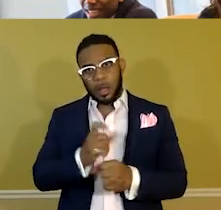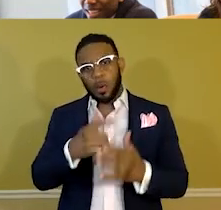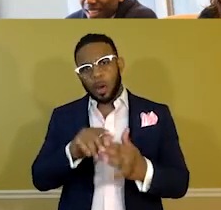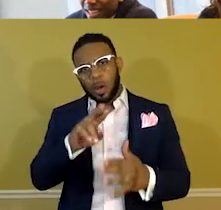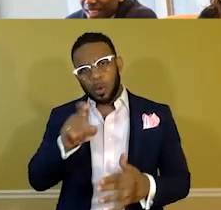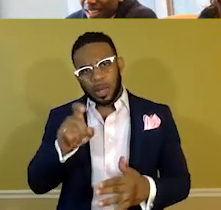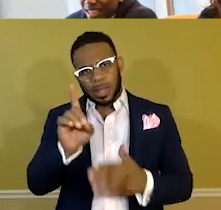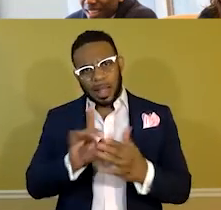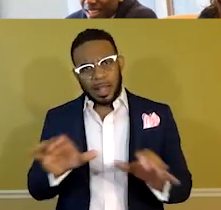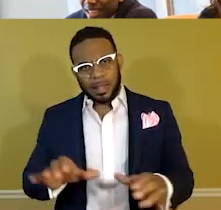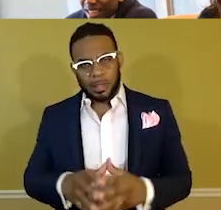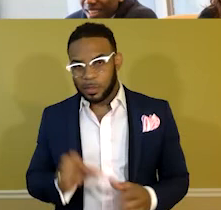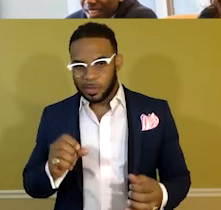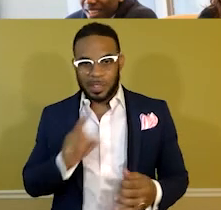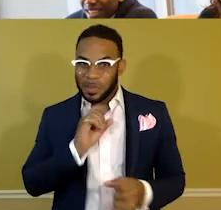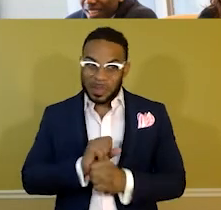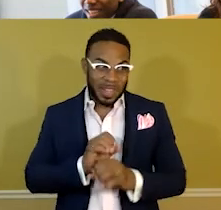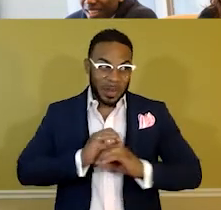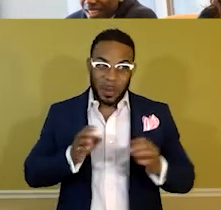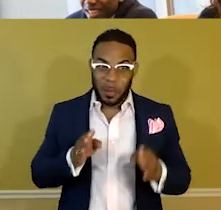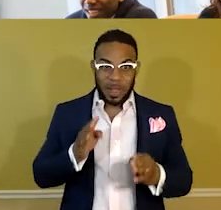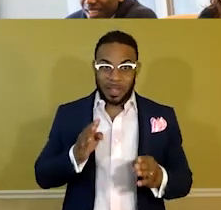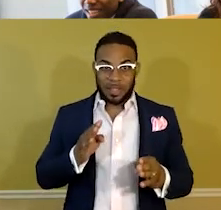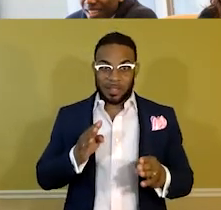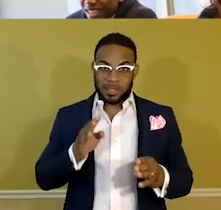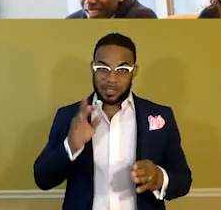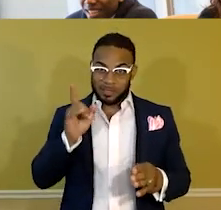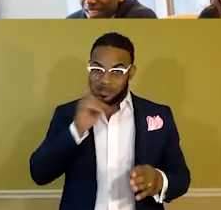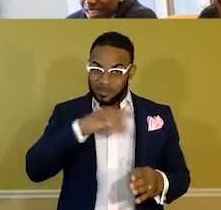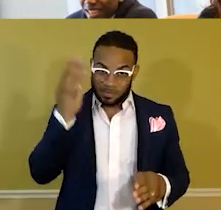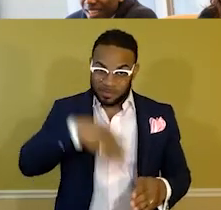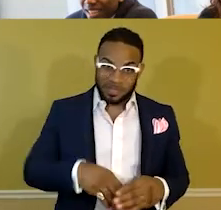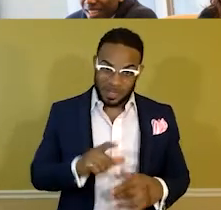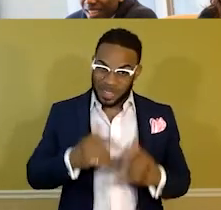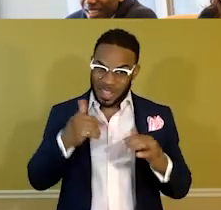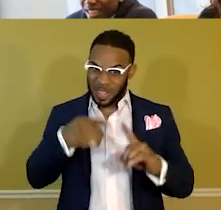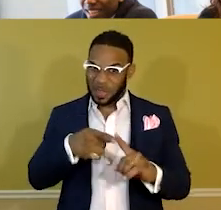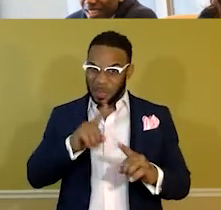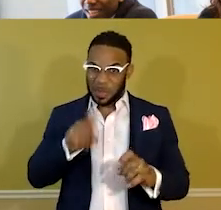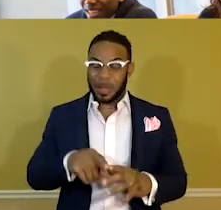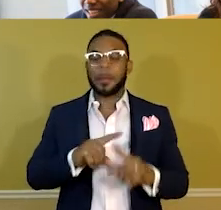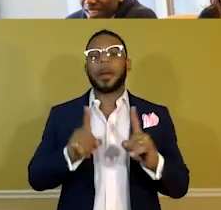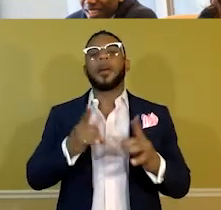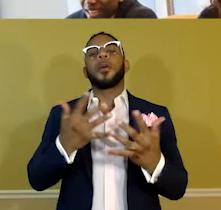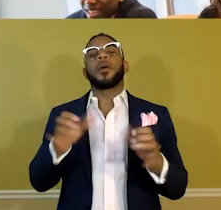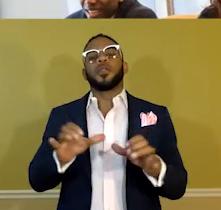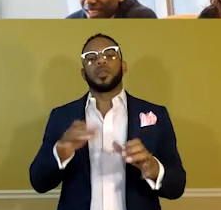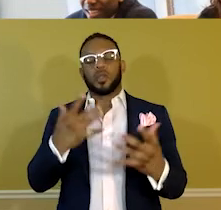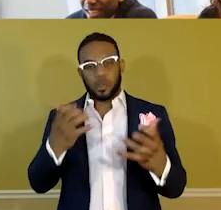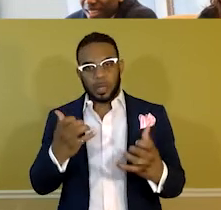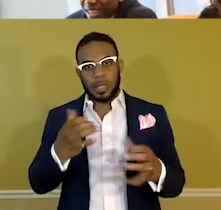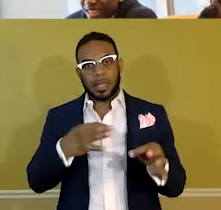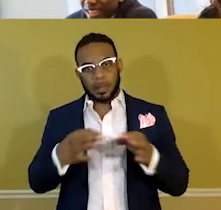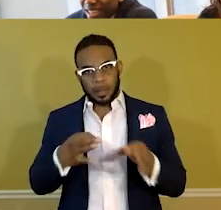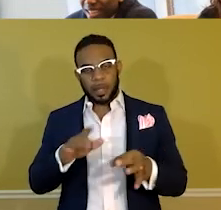what a UX designer does. So there's really no way to fake the funk when it comes to these questions. Um, but what you want to do is you want to